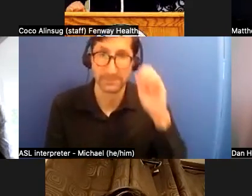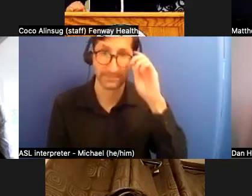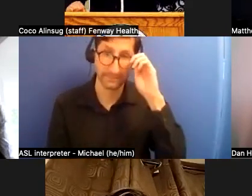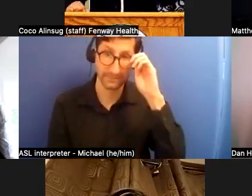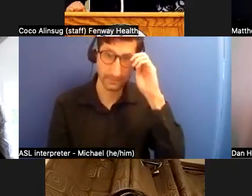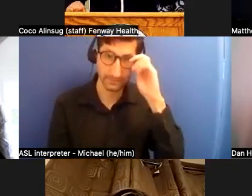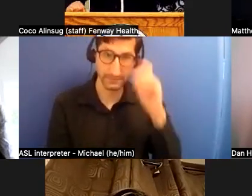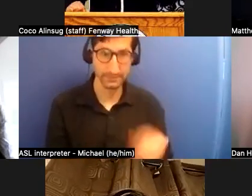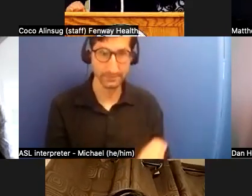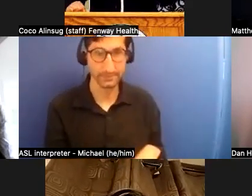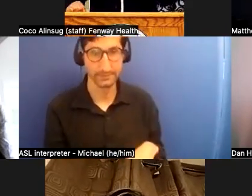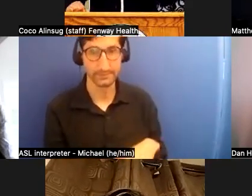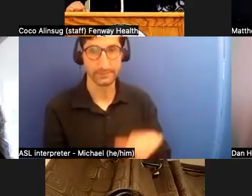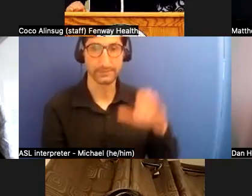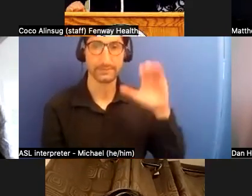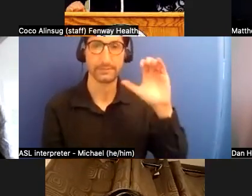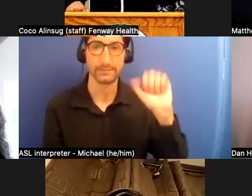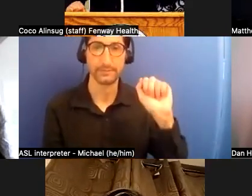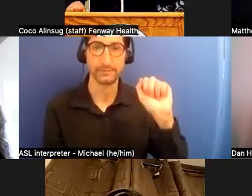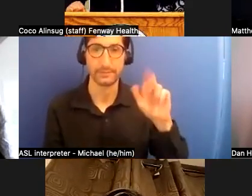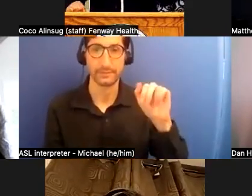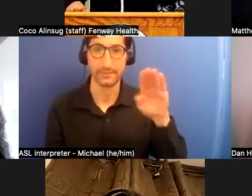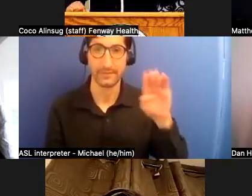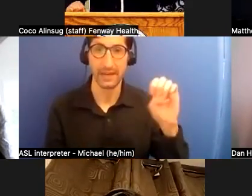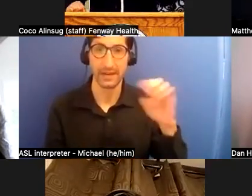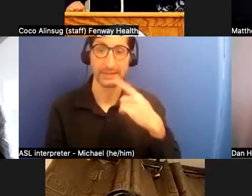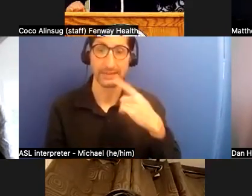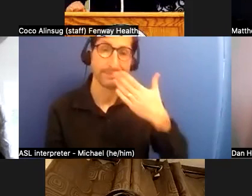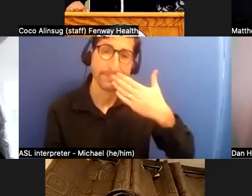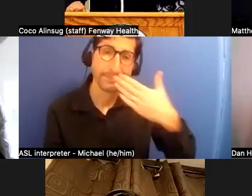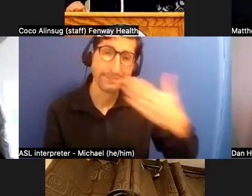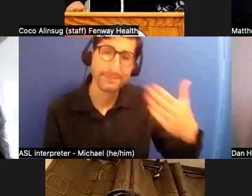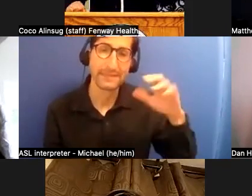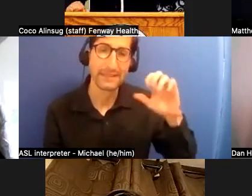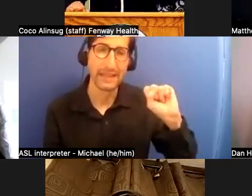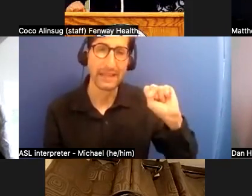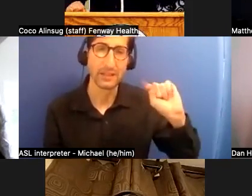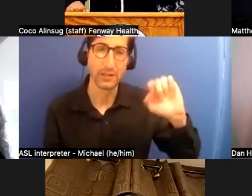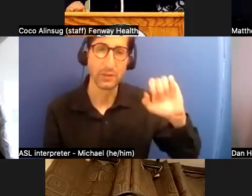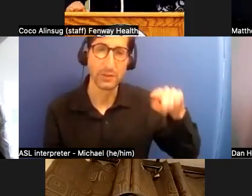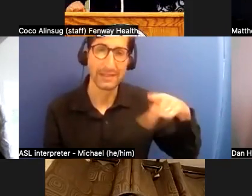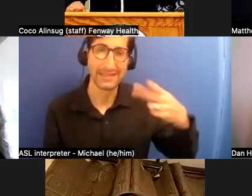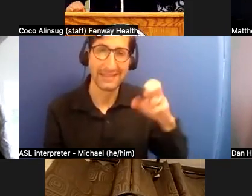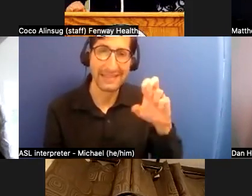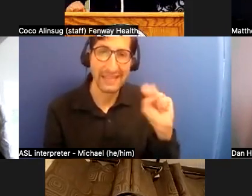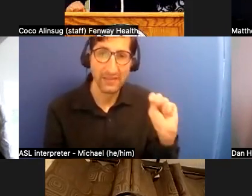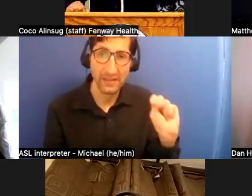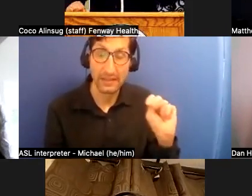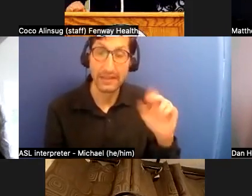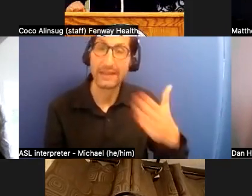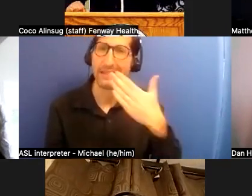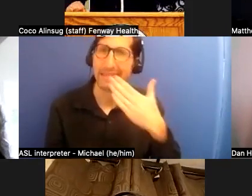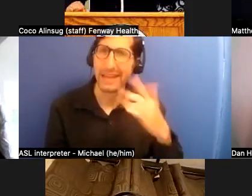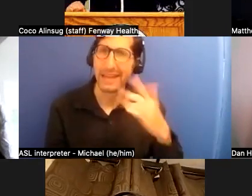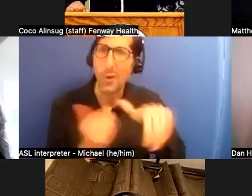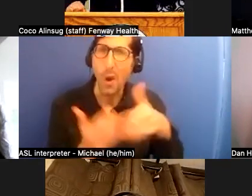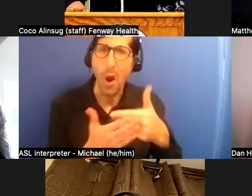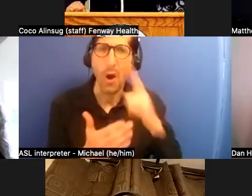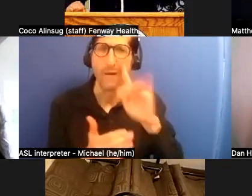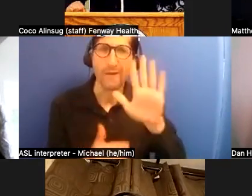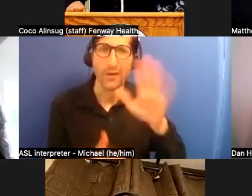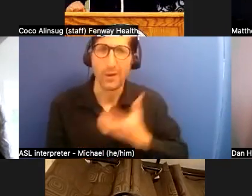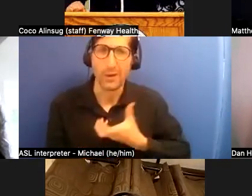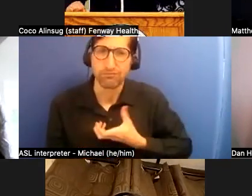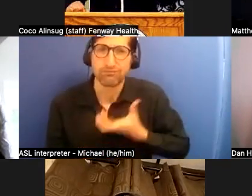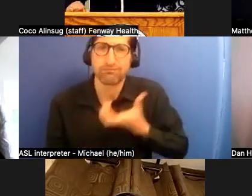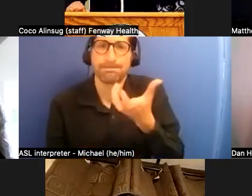Thank you, Stephen. And thank you all for such thoughtful and heartfelt answers and for the incredible work that you